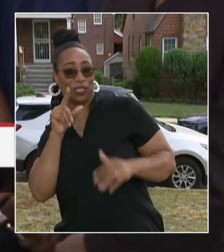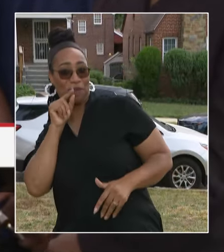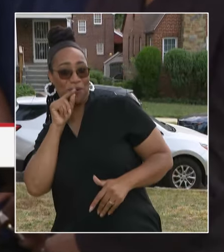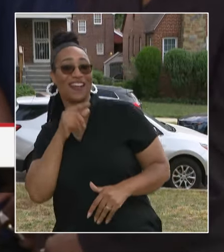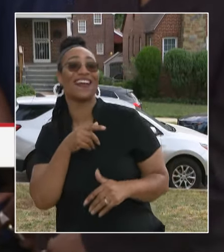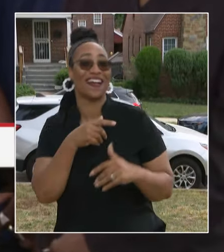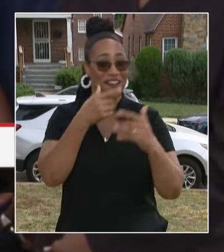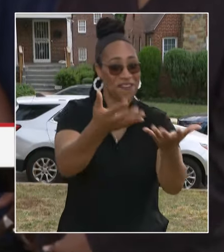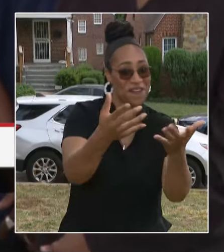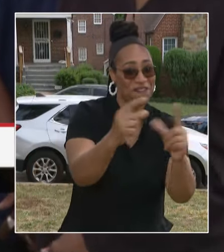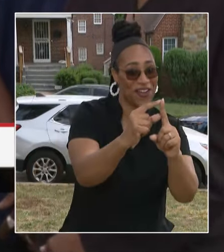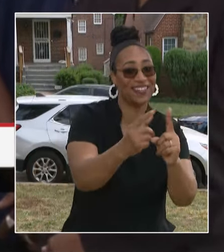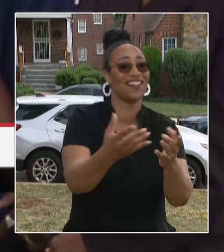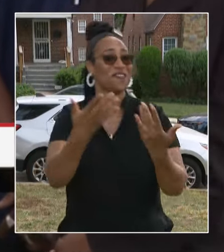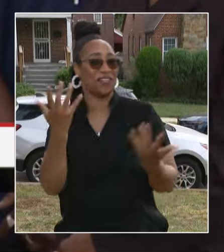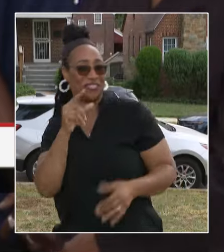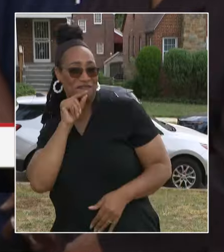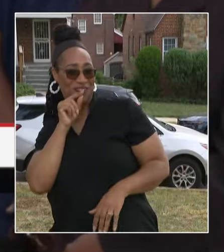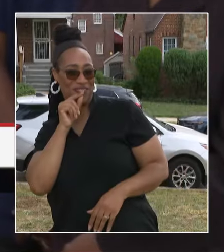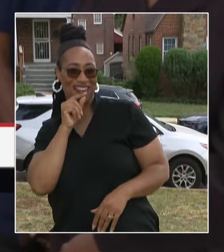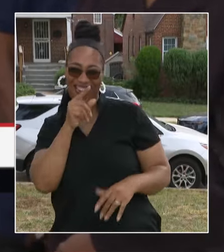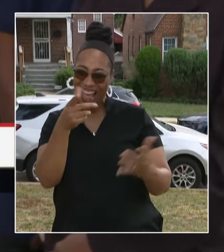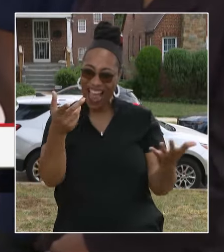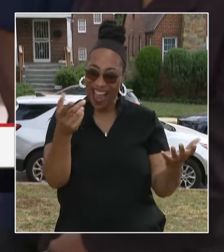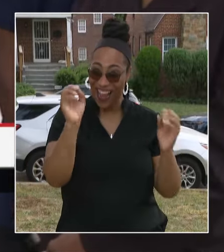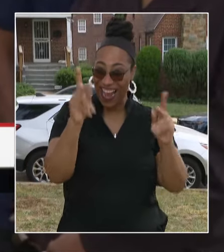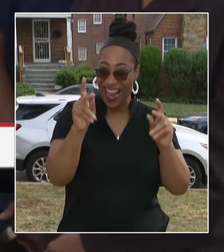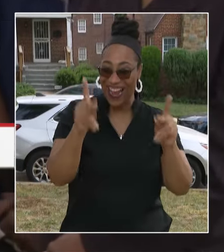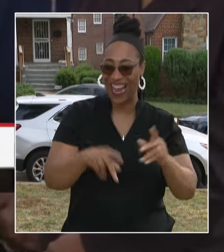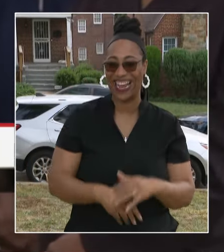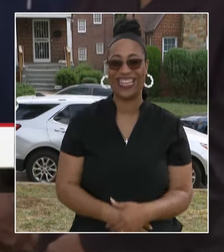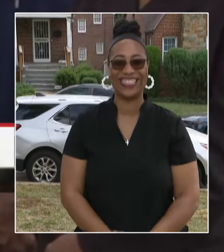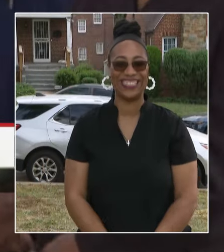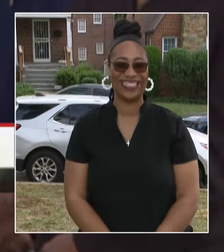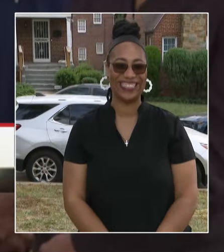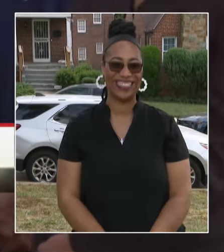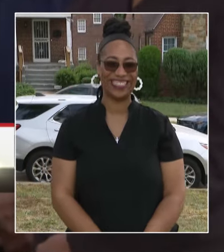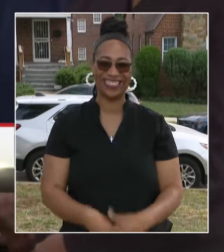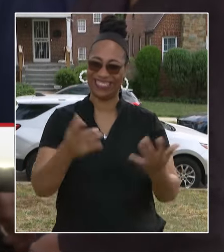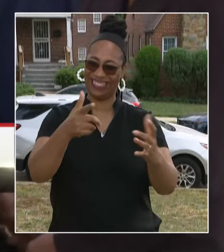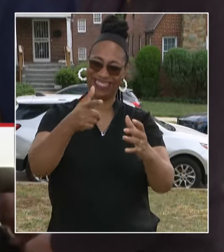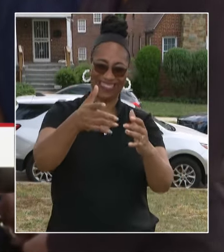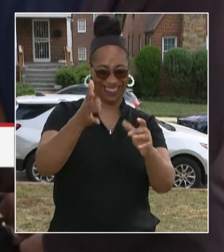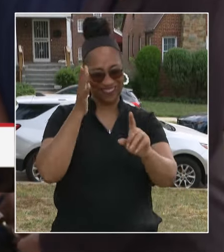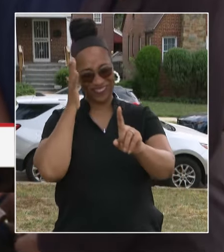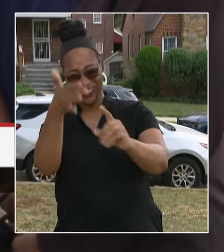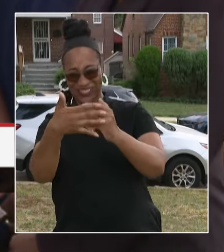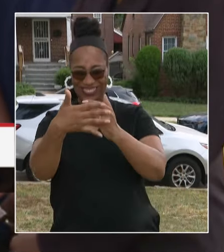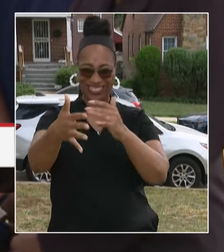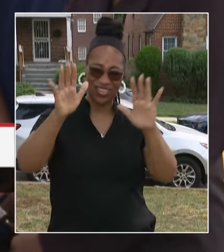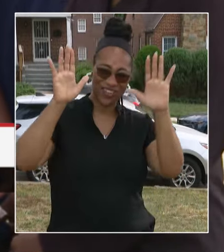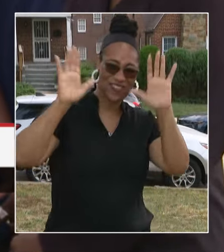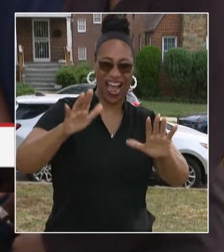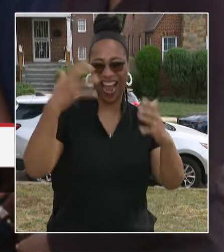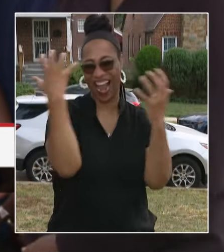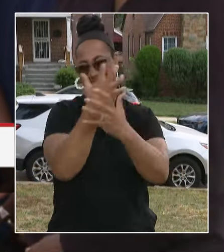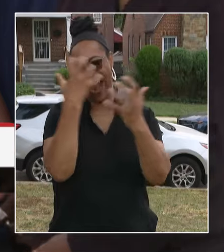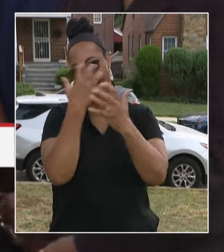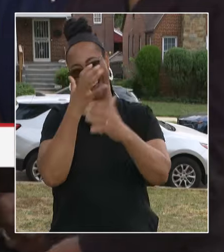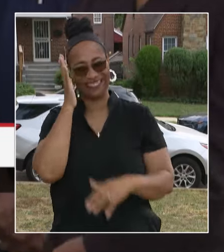word? Firebird. Great. Okay, so now I've got future Firebirds out there. You know, I'm just going